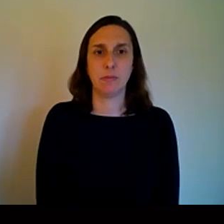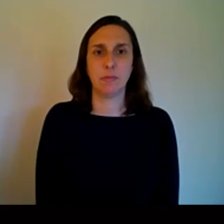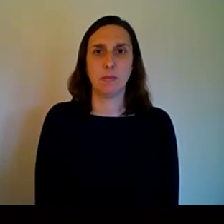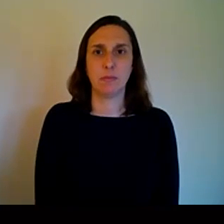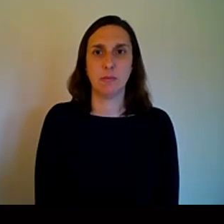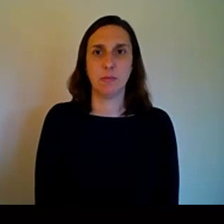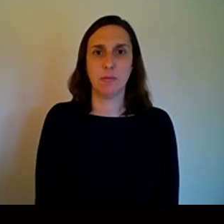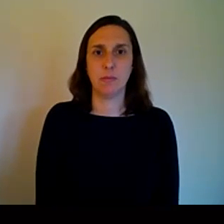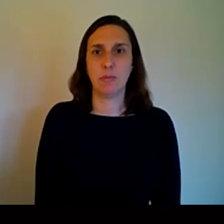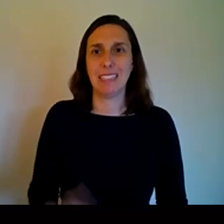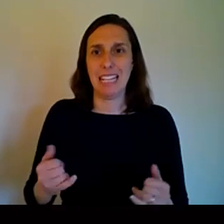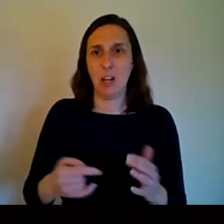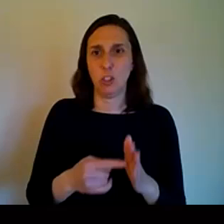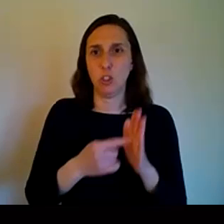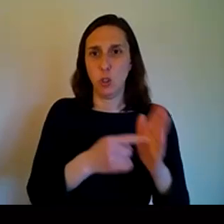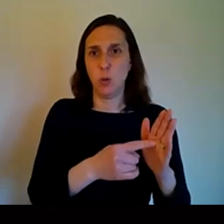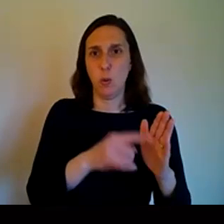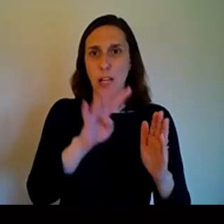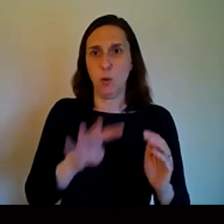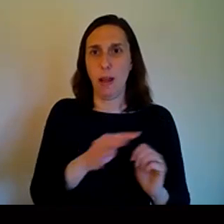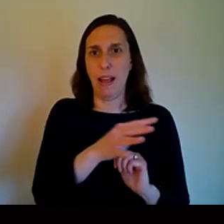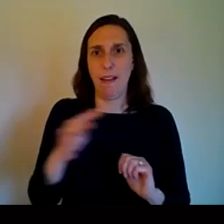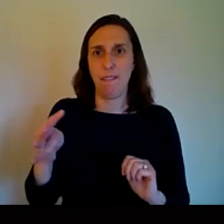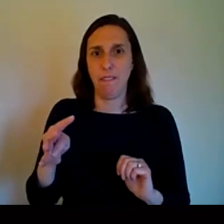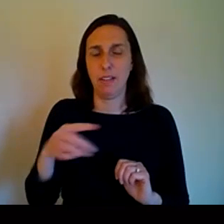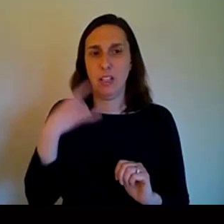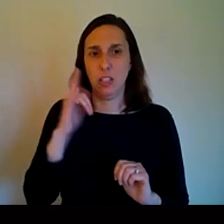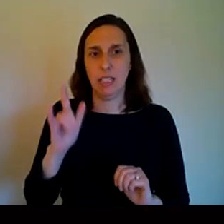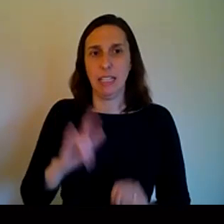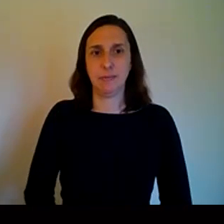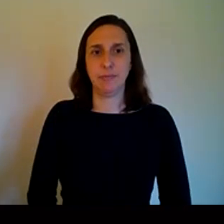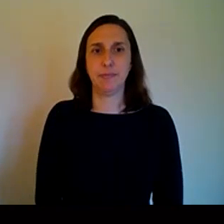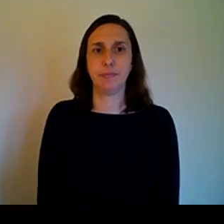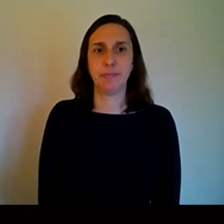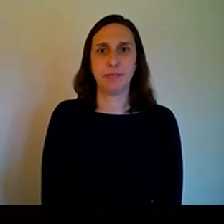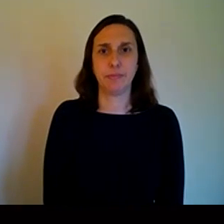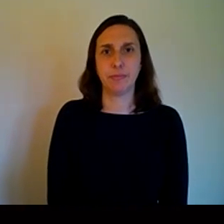two things graphically, okay? Let me get over here to my graph.